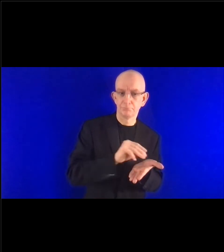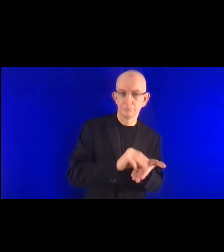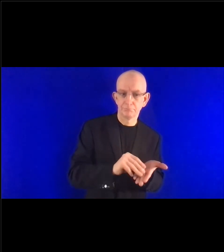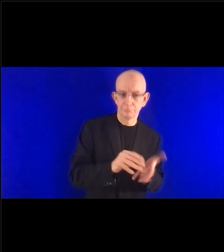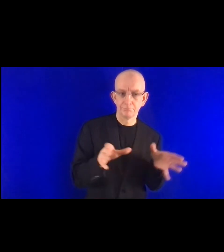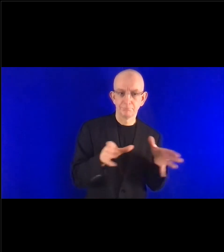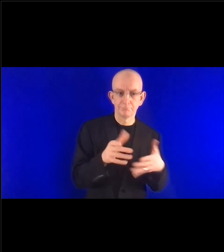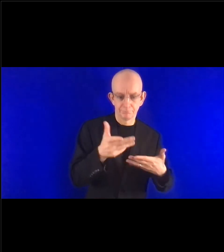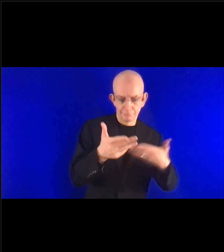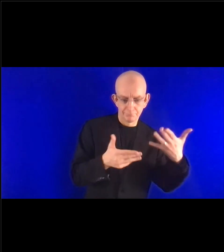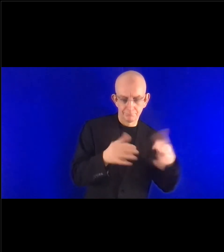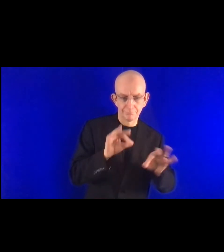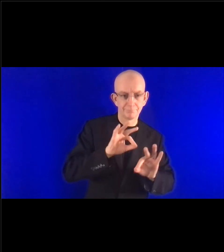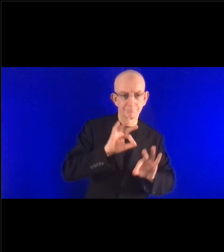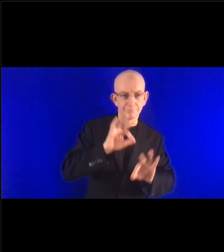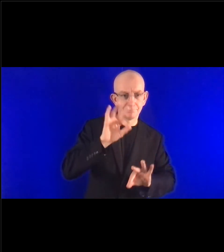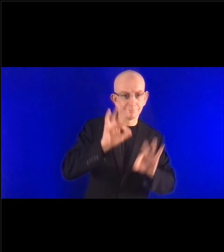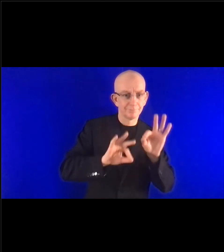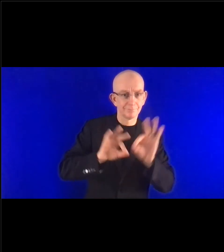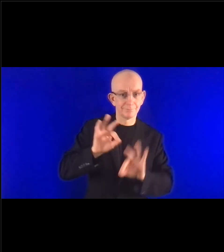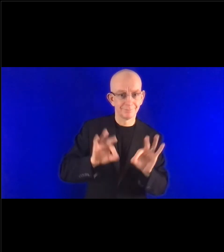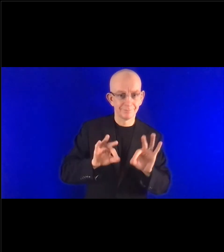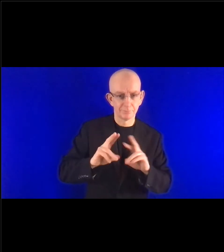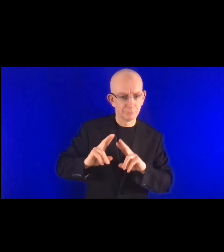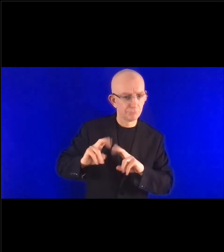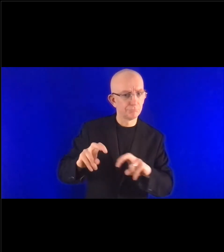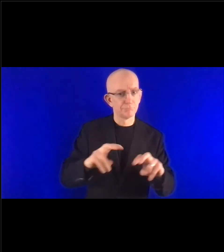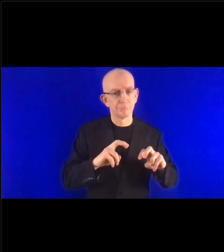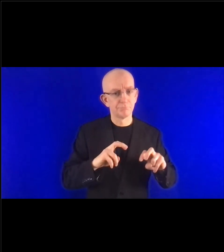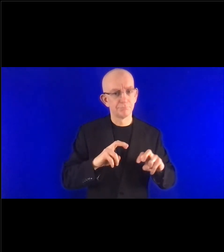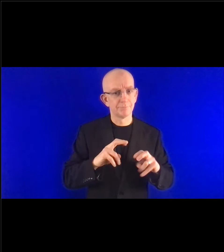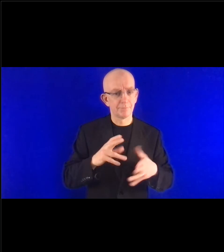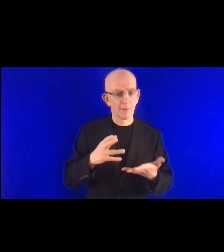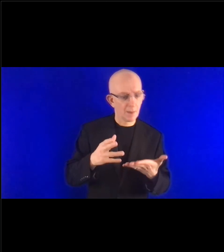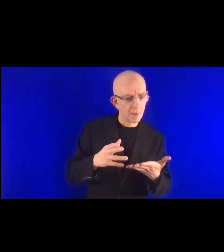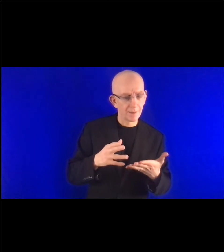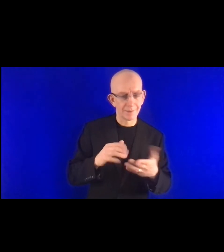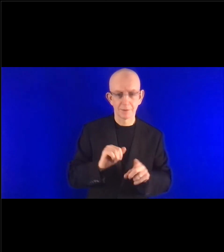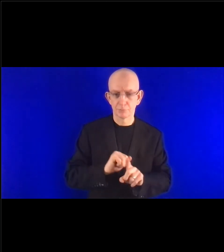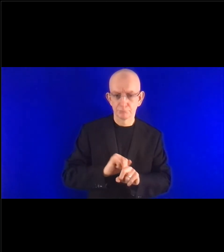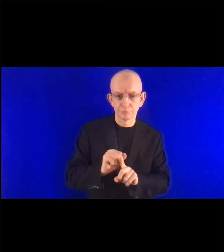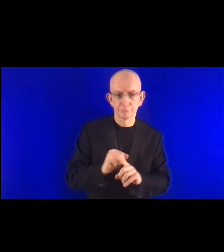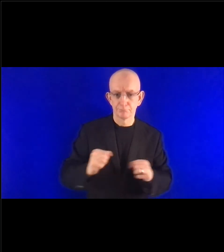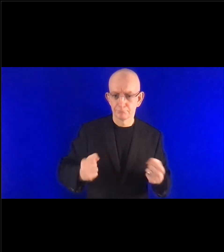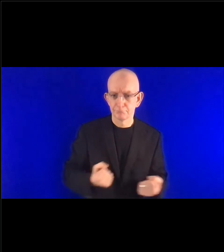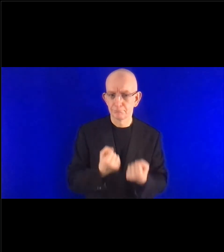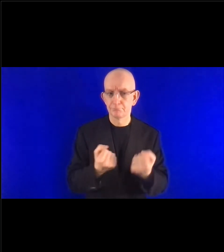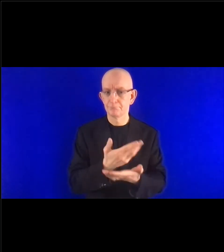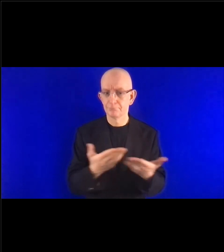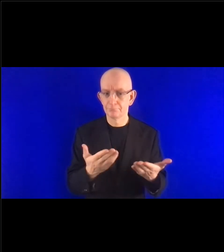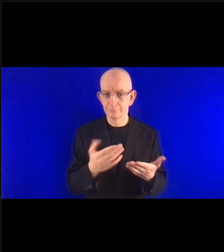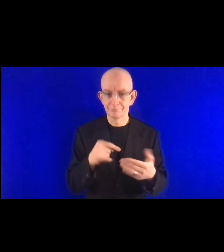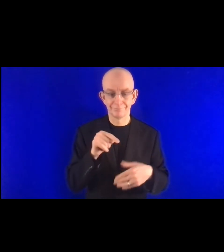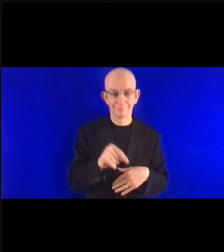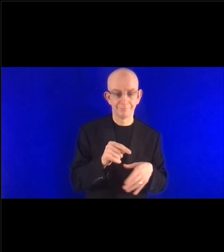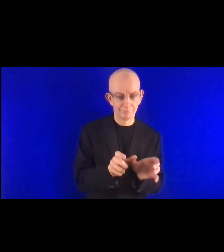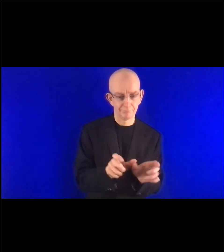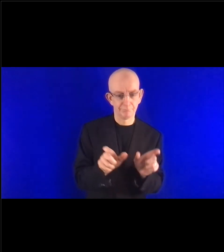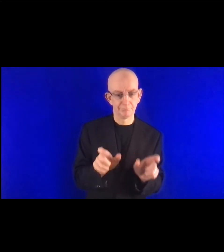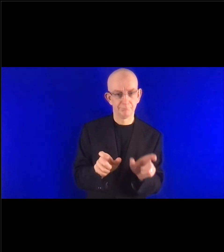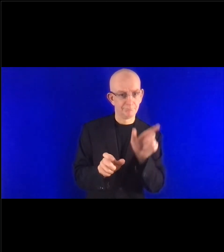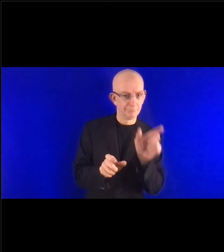need to advocate for the collection of rehabilitation and assistive technology data that is gender